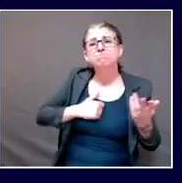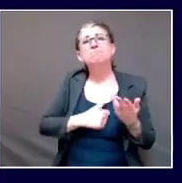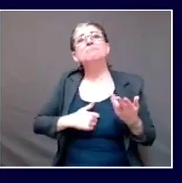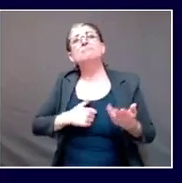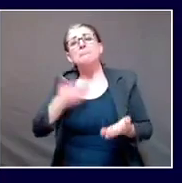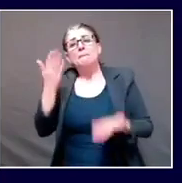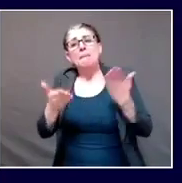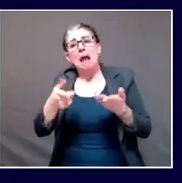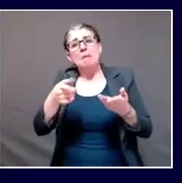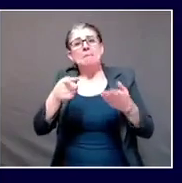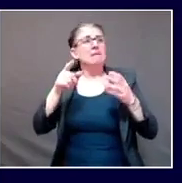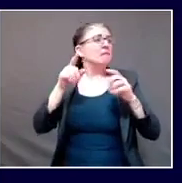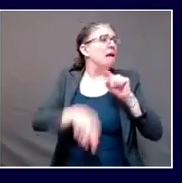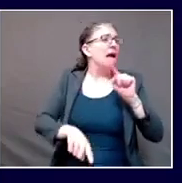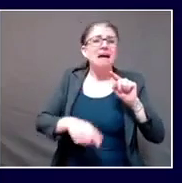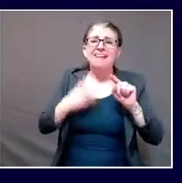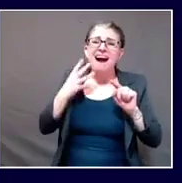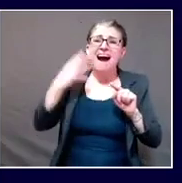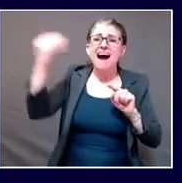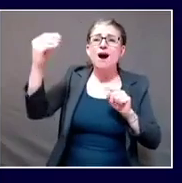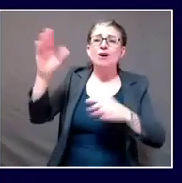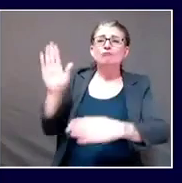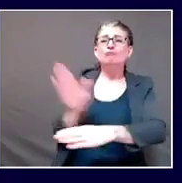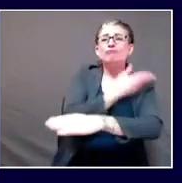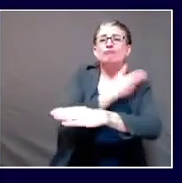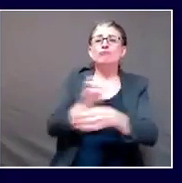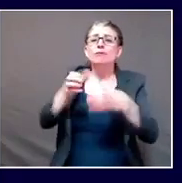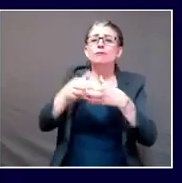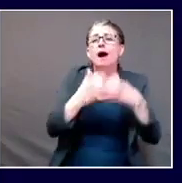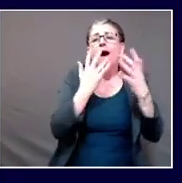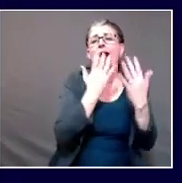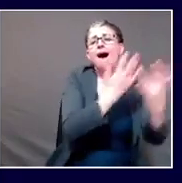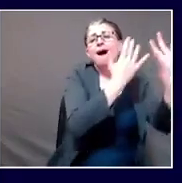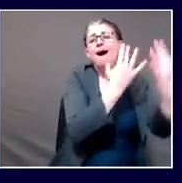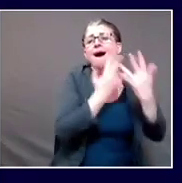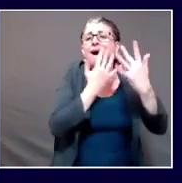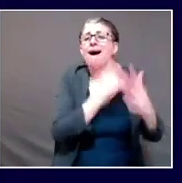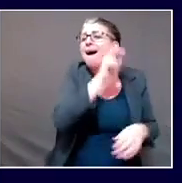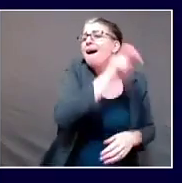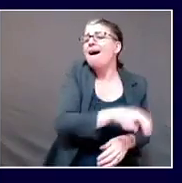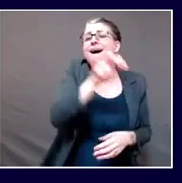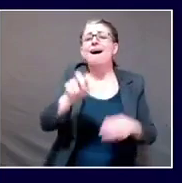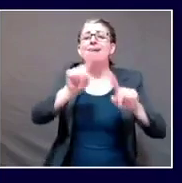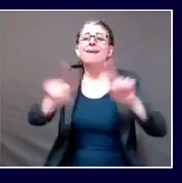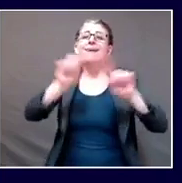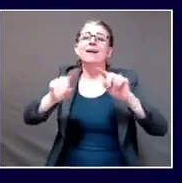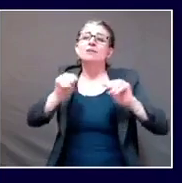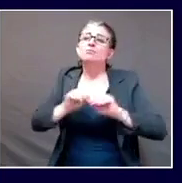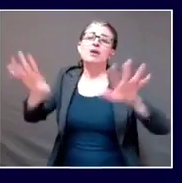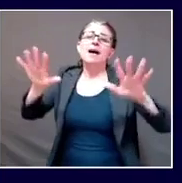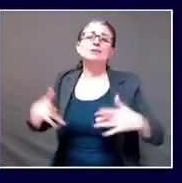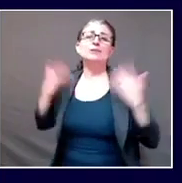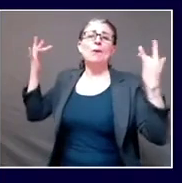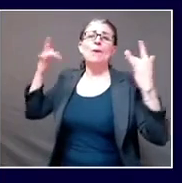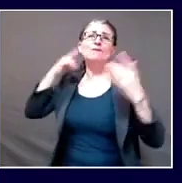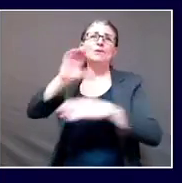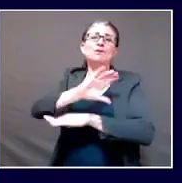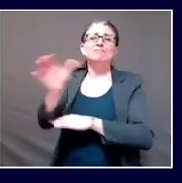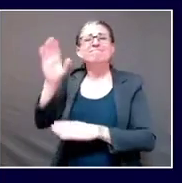I know things are hard right now. I know what I'm asking of everybody. It's hard, but even in these dark nights, there is still light